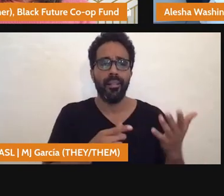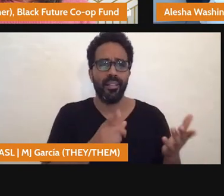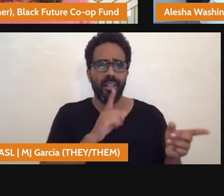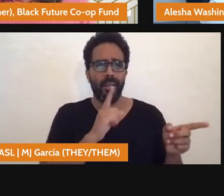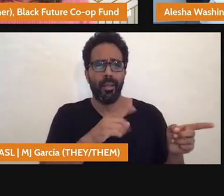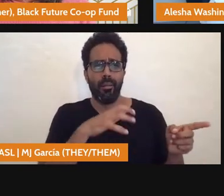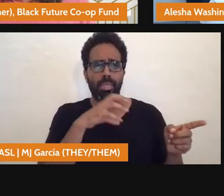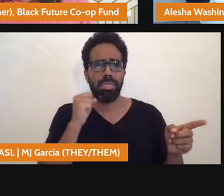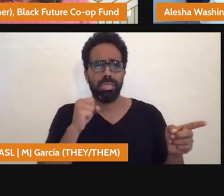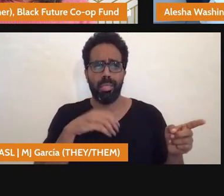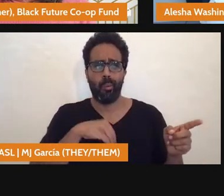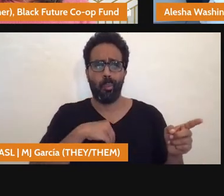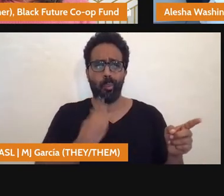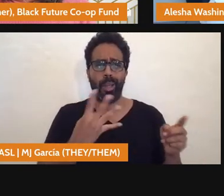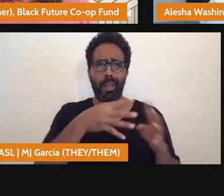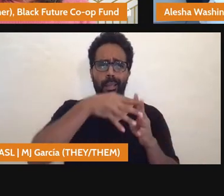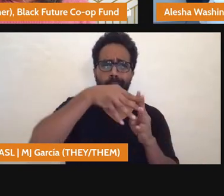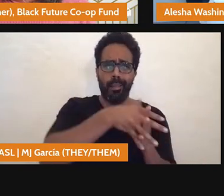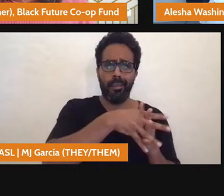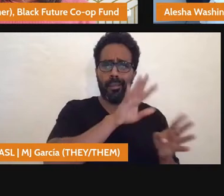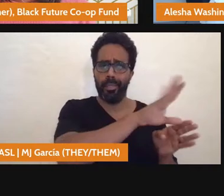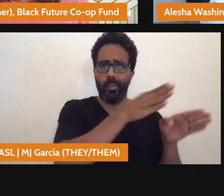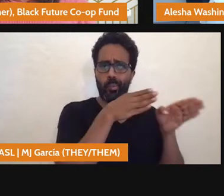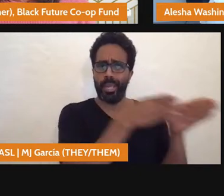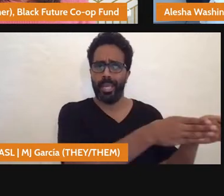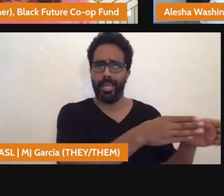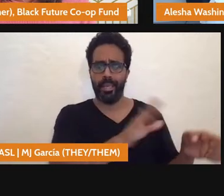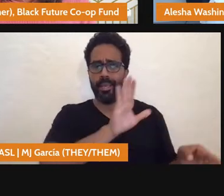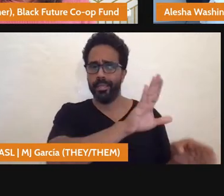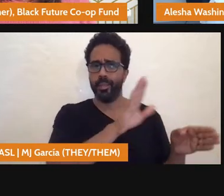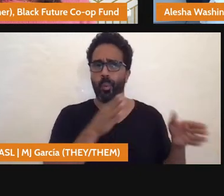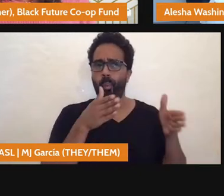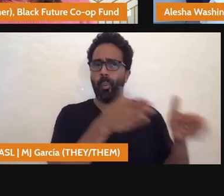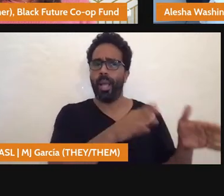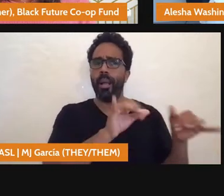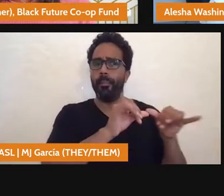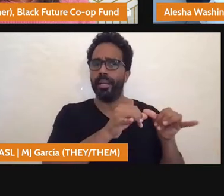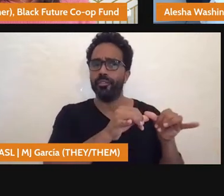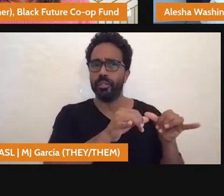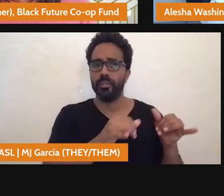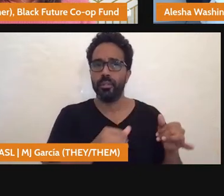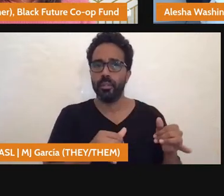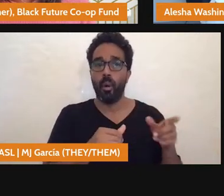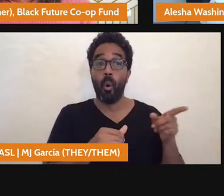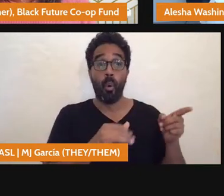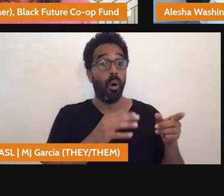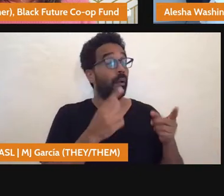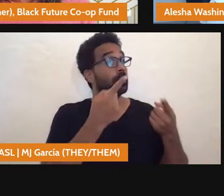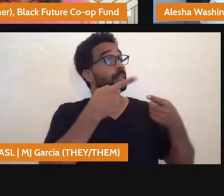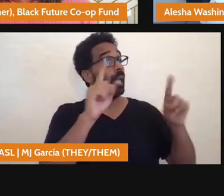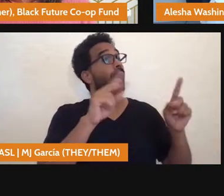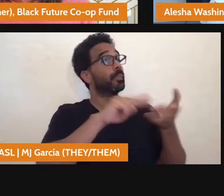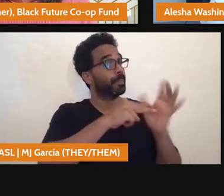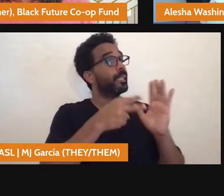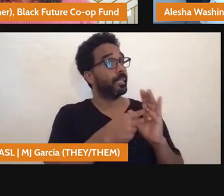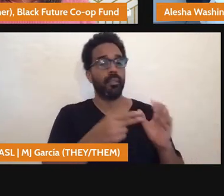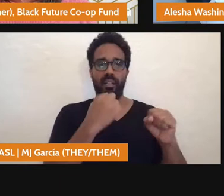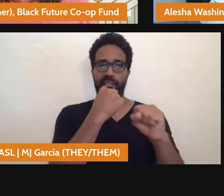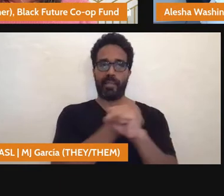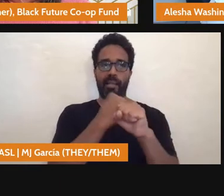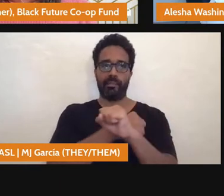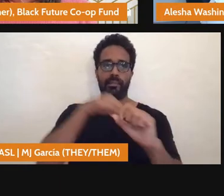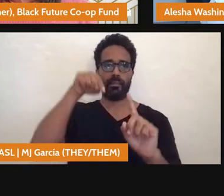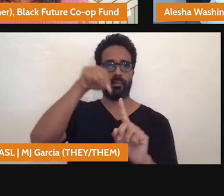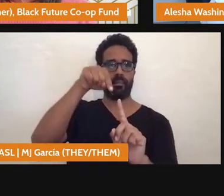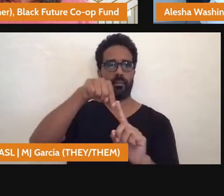there's whiteness in that, you know, like that measurement of your success by numbers, looking at the numbers